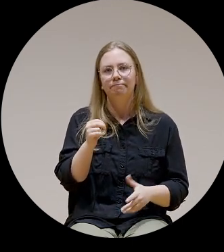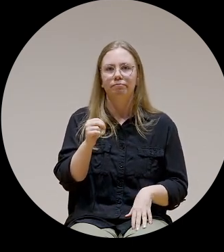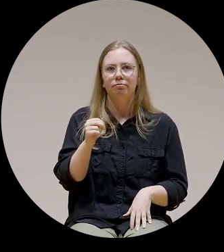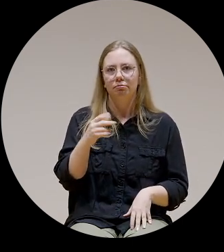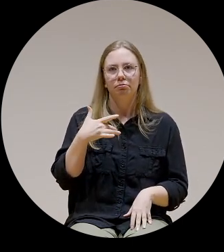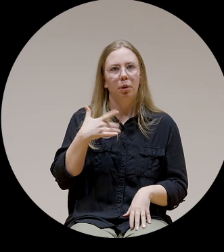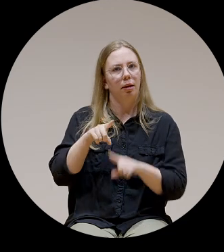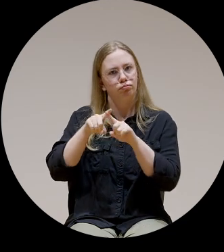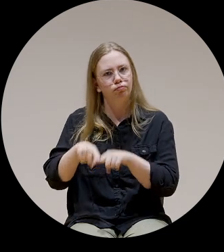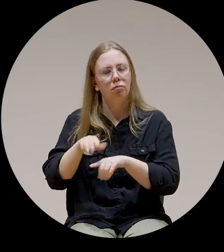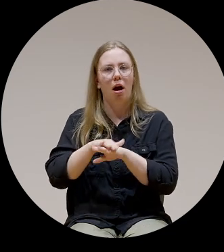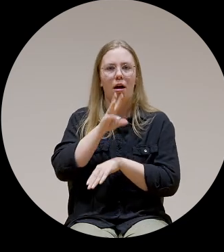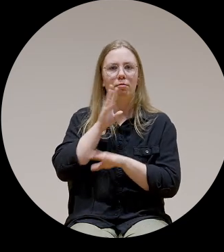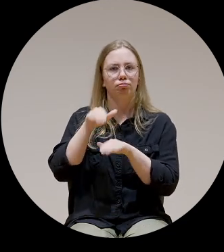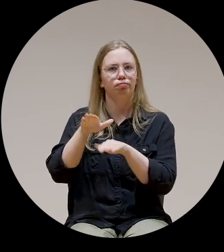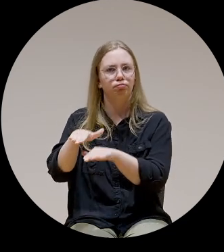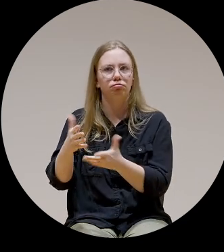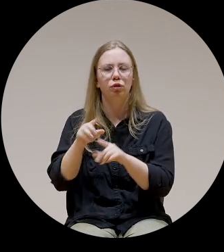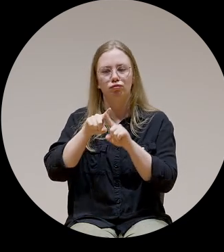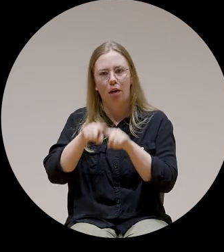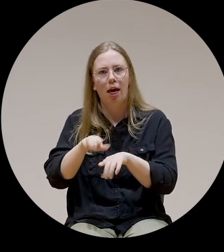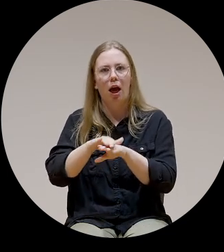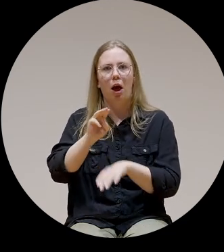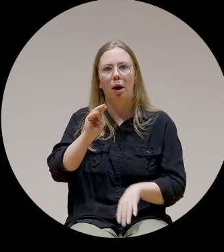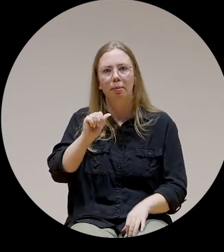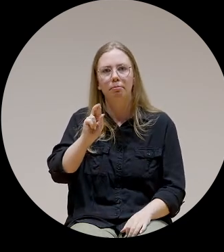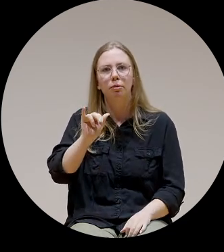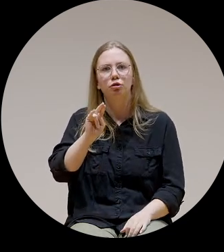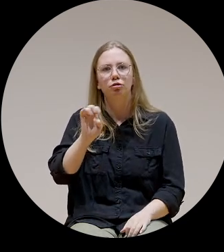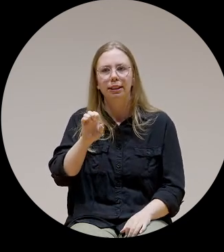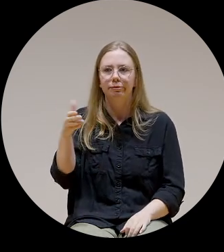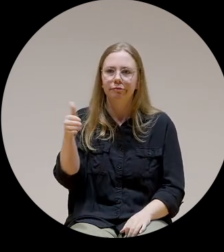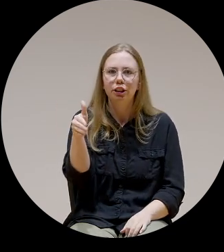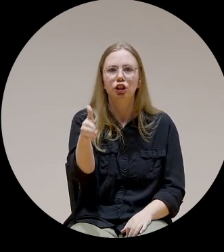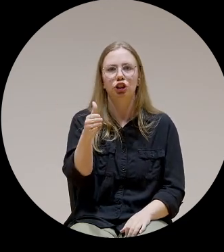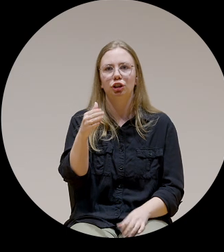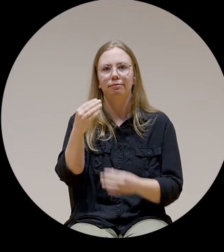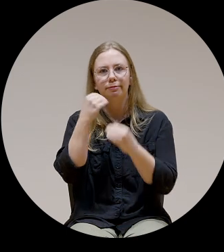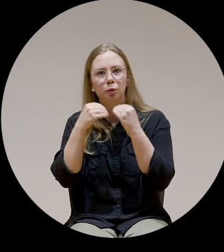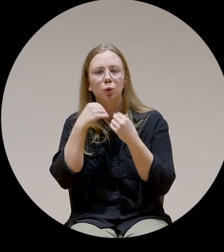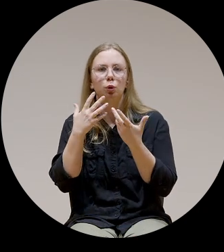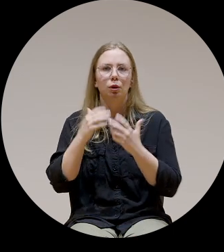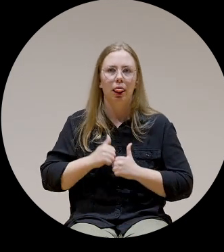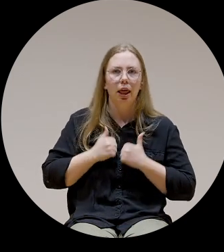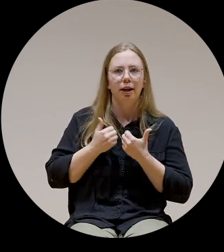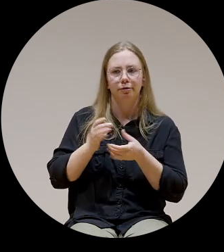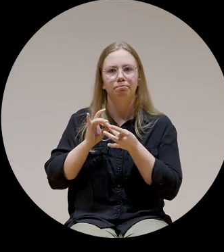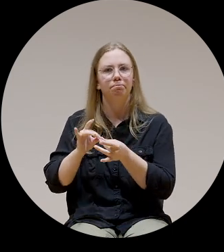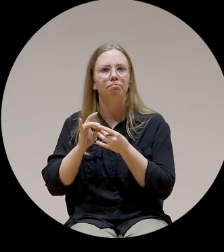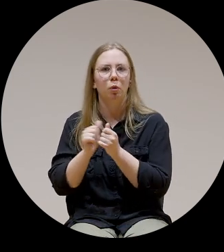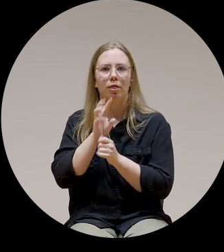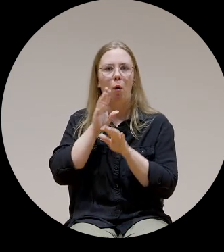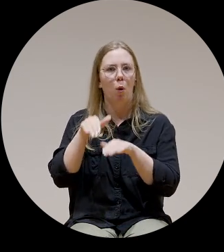they were marine-based peoples, right? So they relied on their relationship with the ocean and with the life in that ocean.